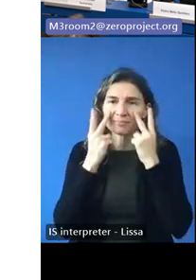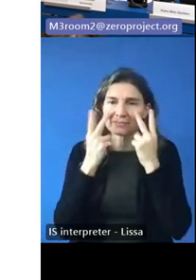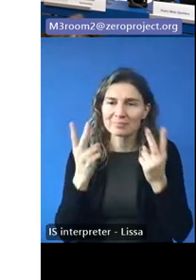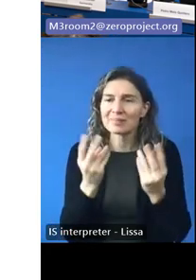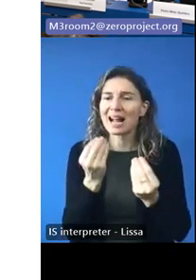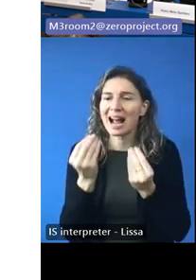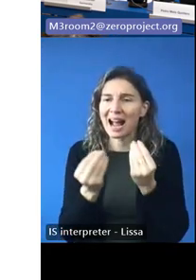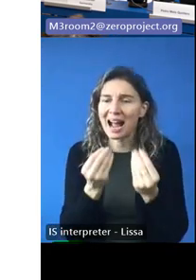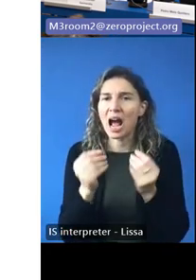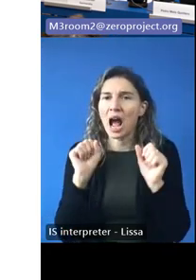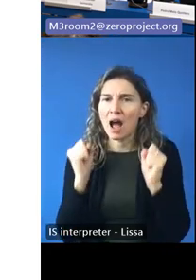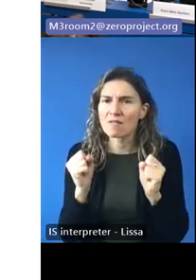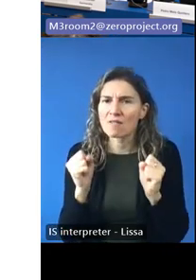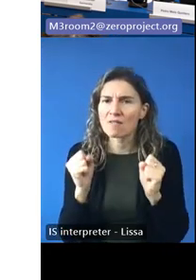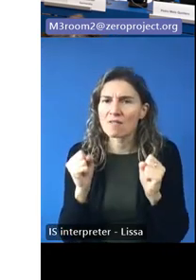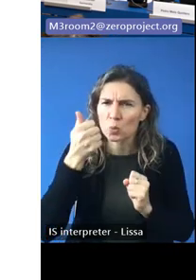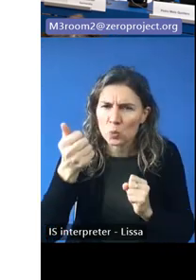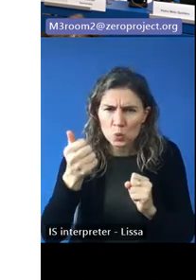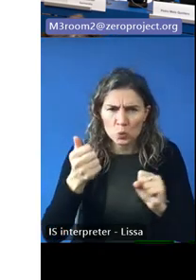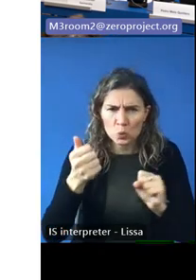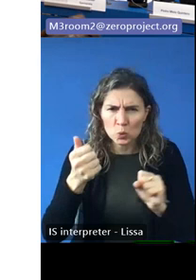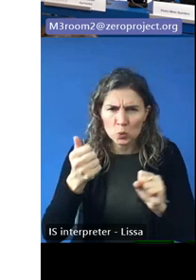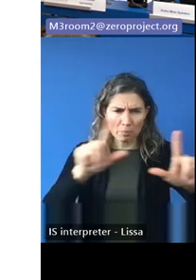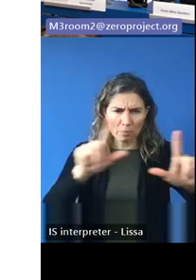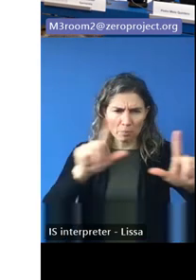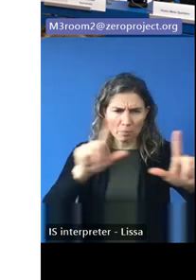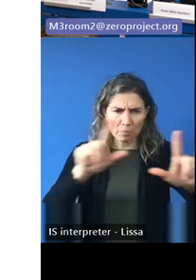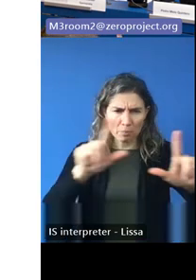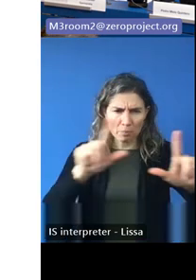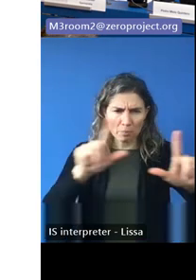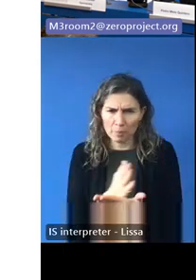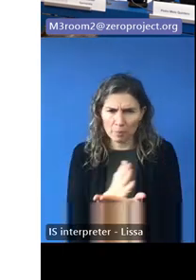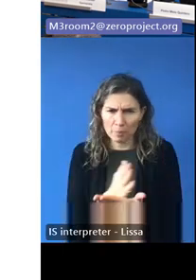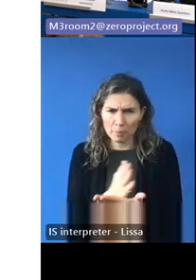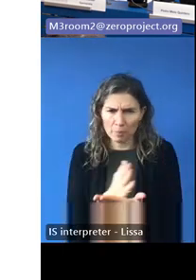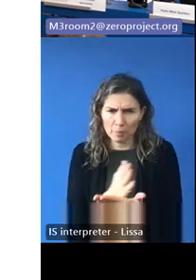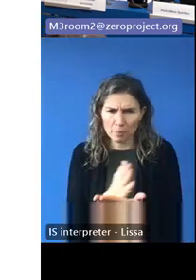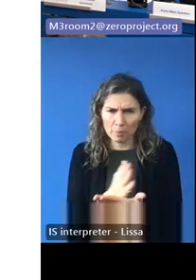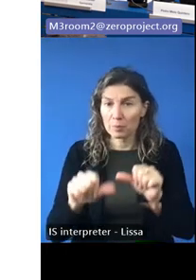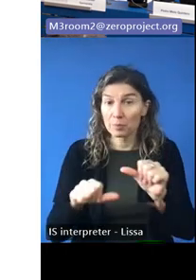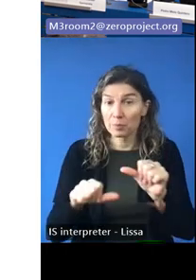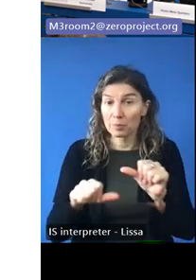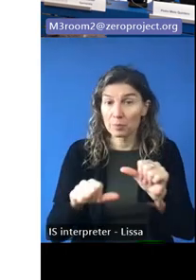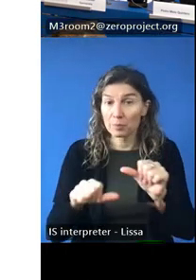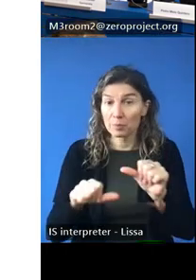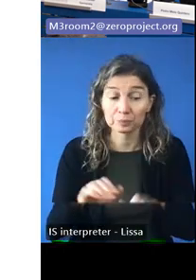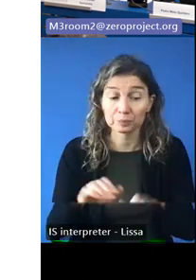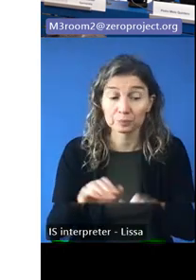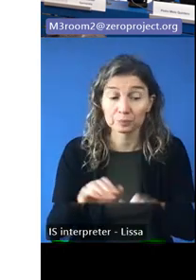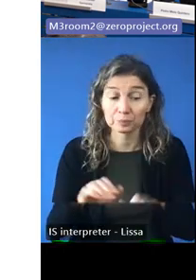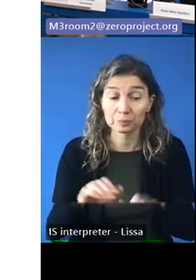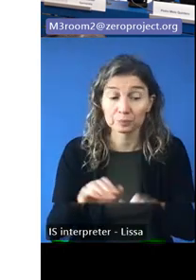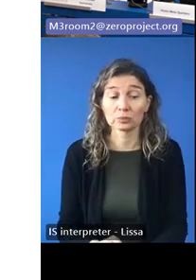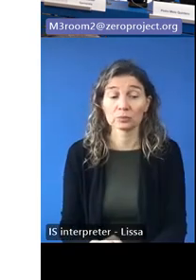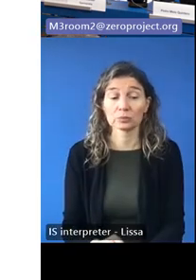in each entity according to the system of violence. Project next steps.